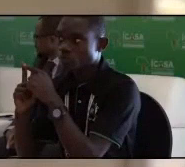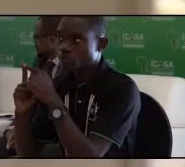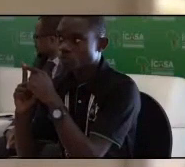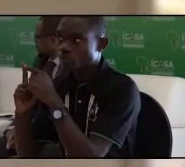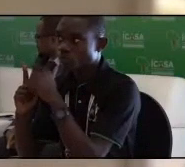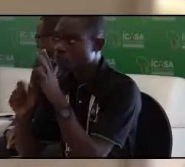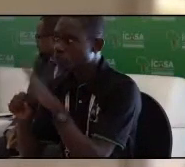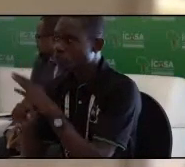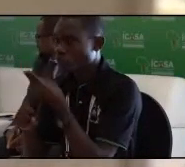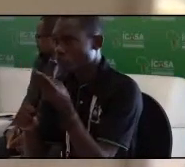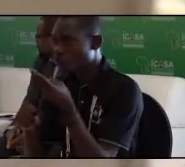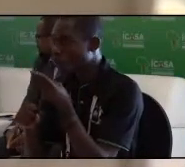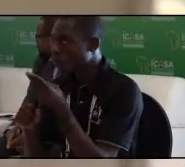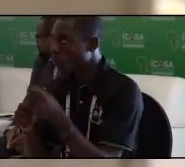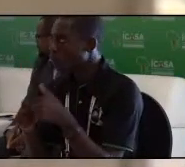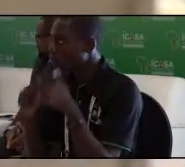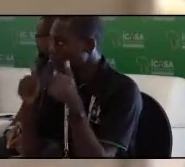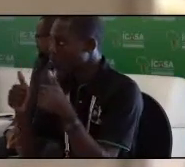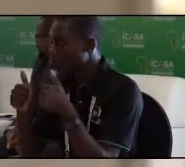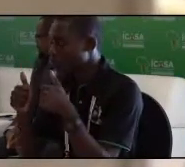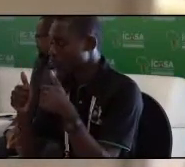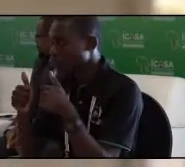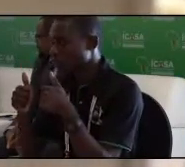HIV self-testing for most people is defined